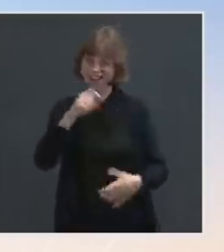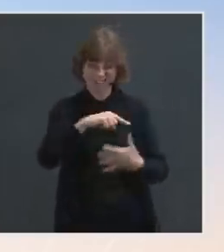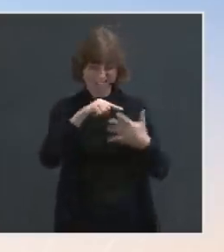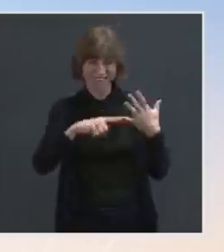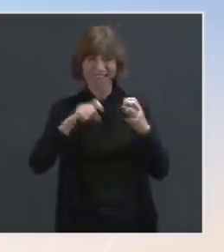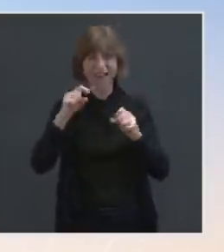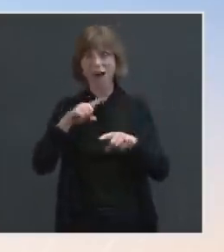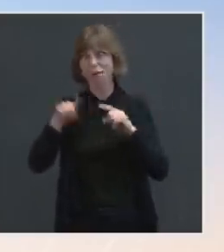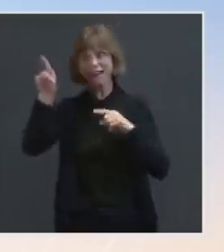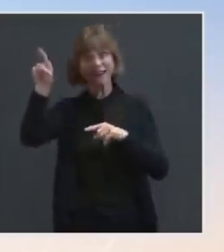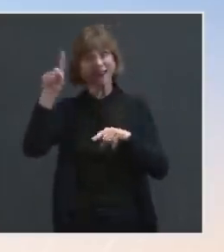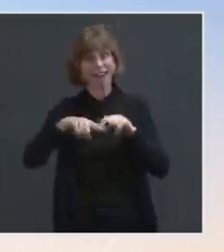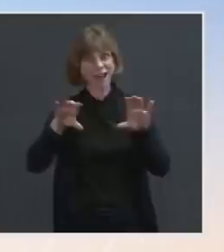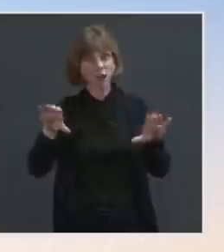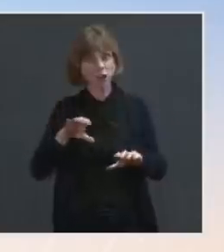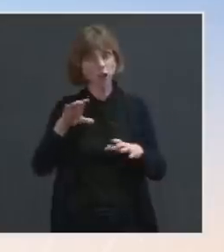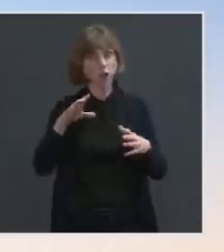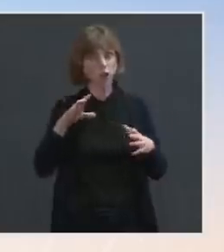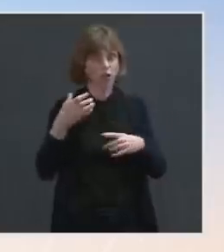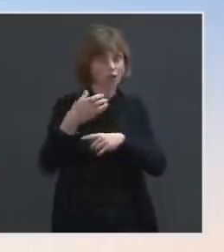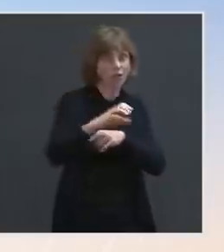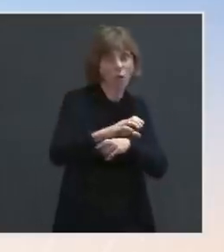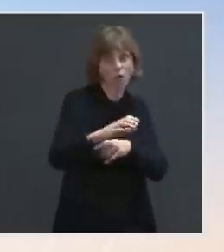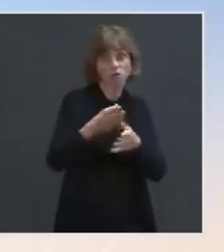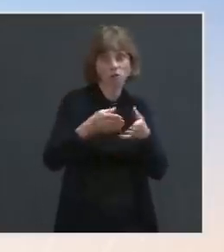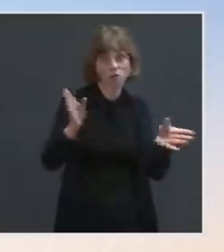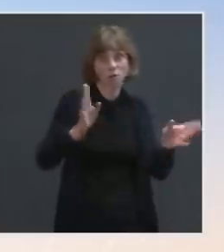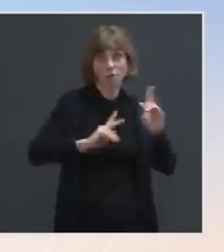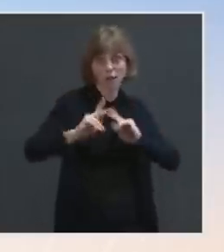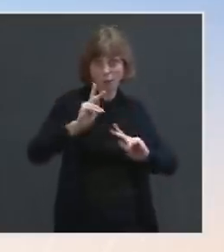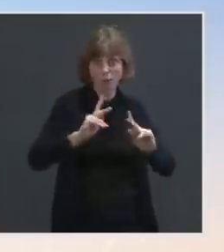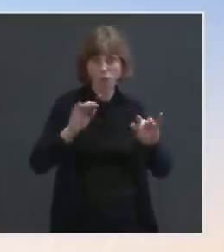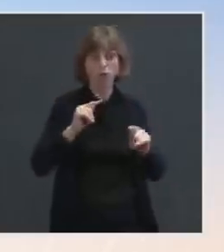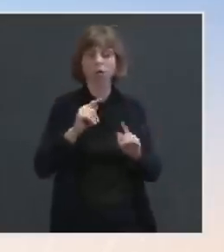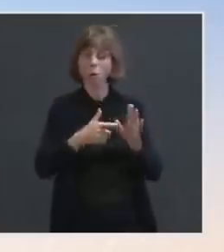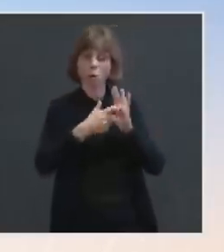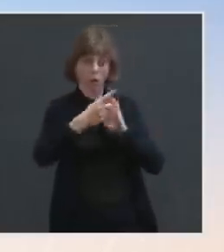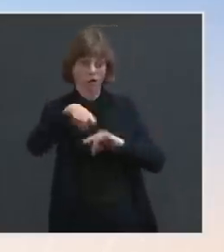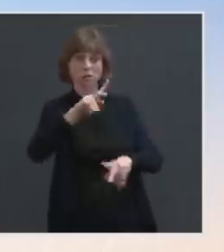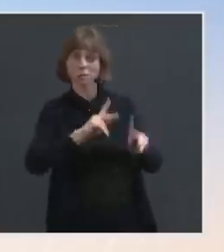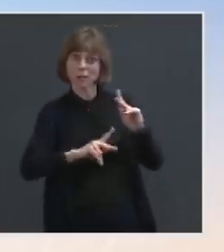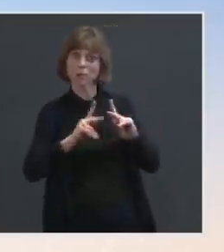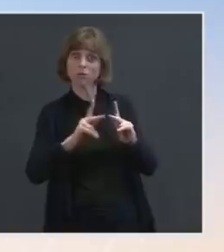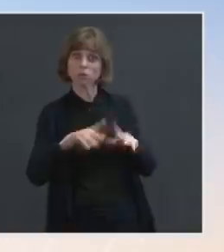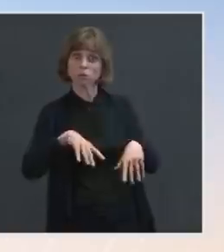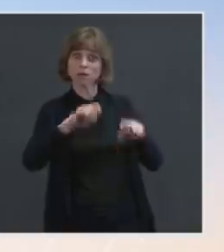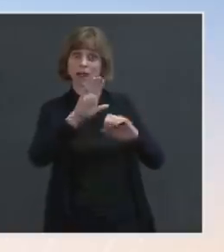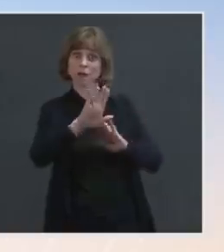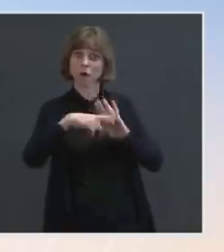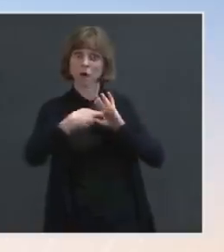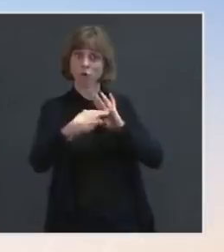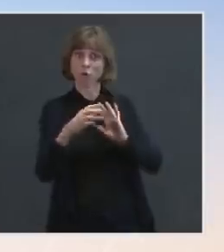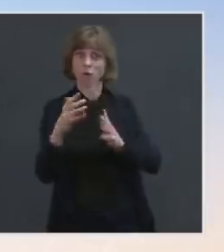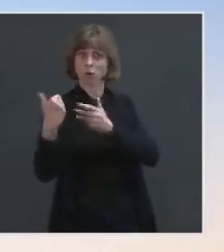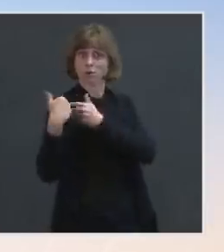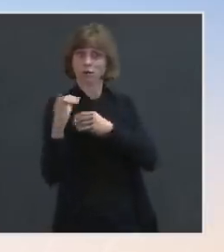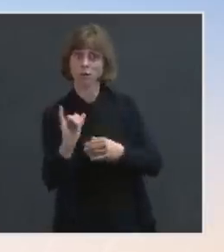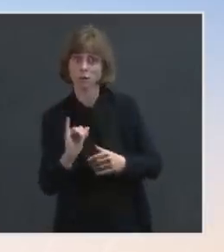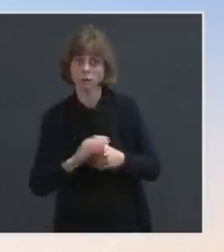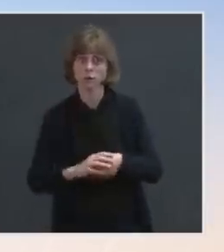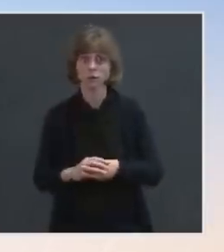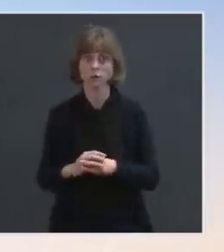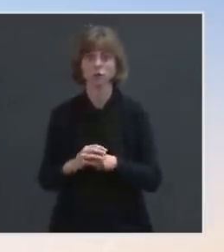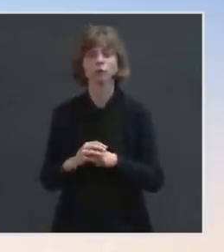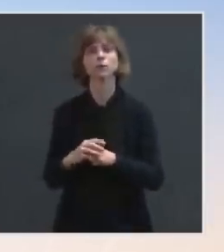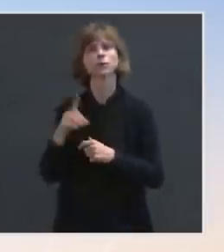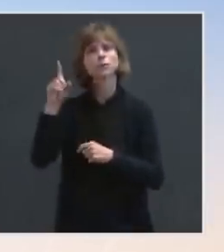public, and it is going to require the public to play an important and vital role here, too. On vaccines, the president has been pretty critical of the prior